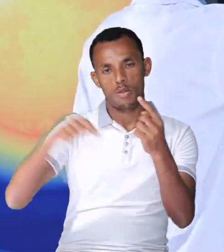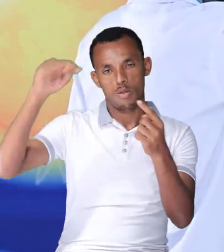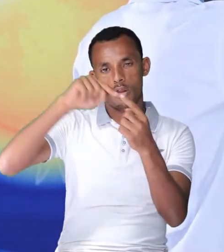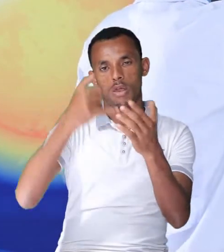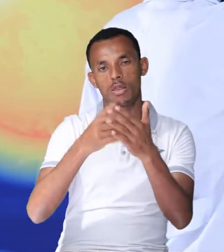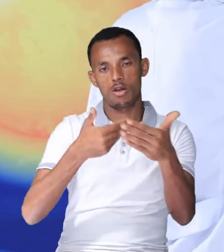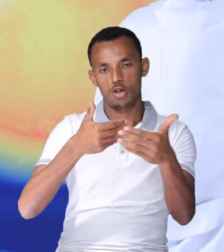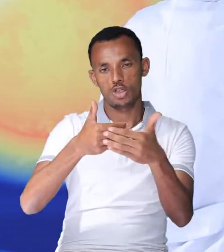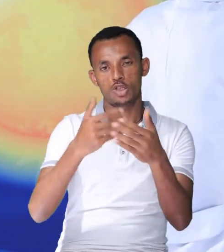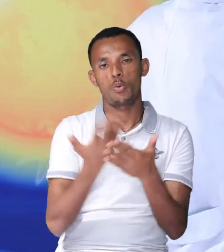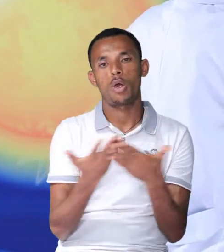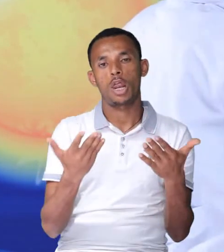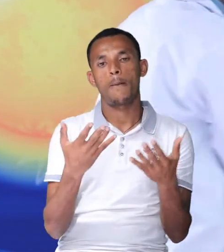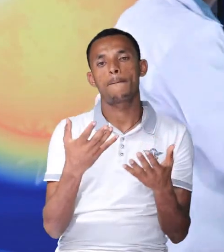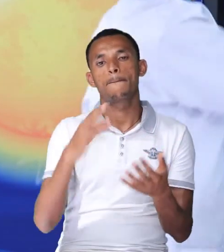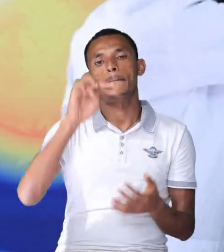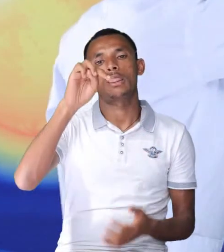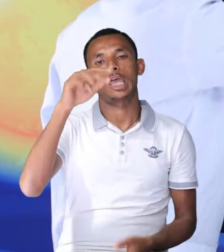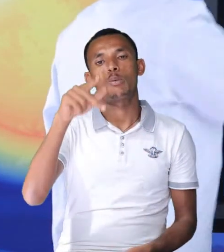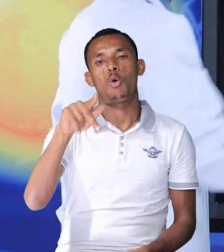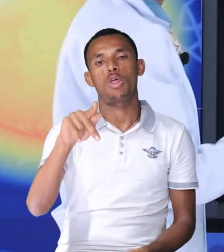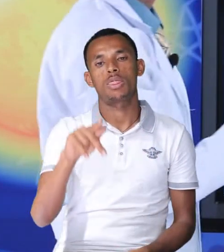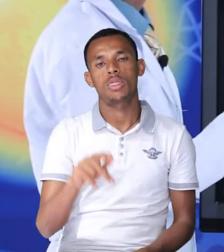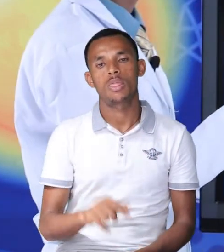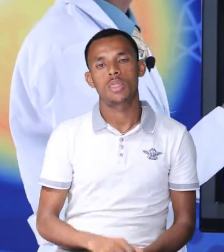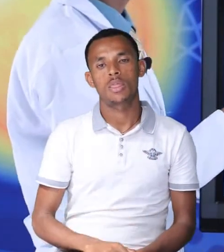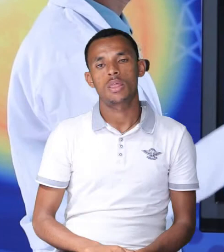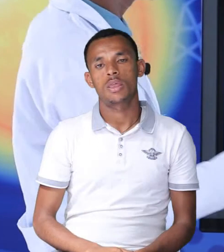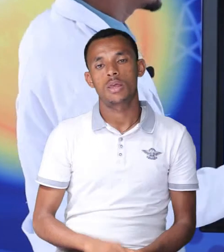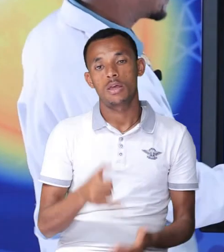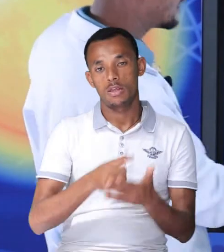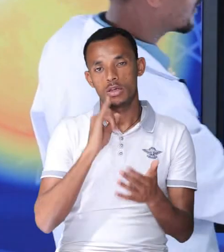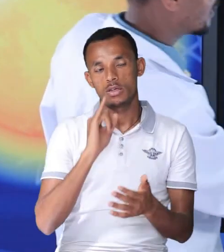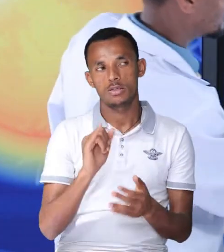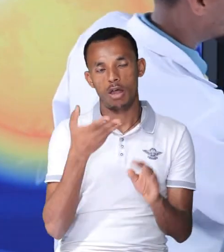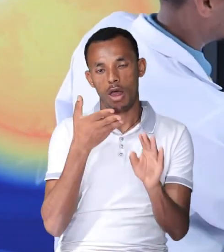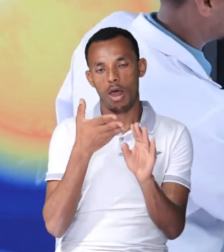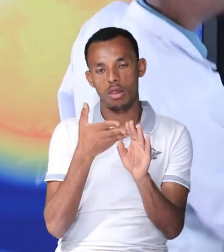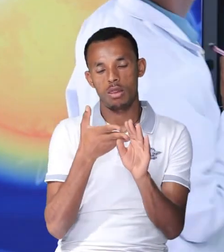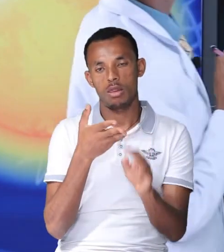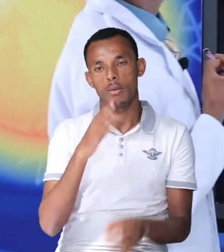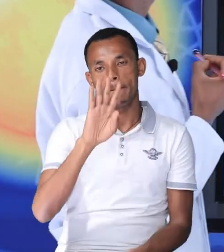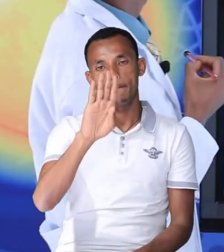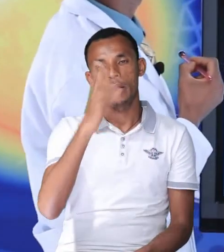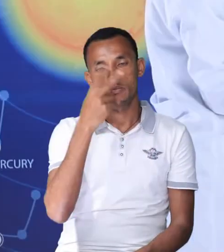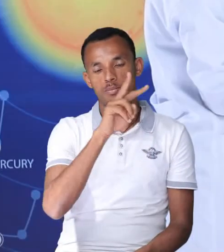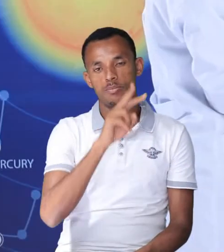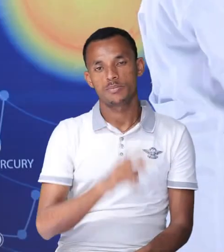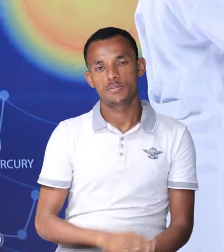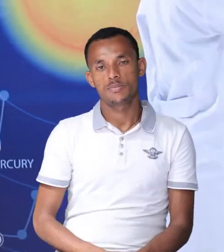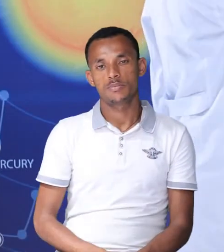reaches where? Melting point. Point where it is at B.